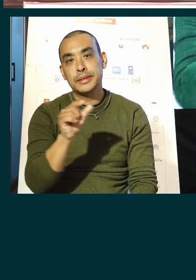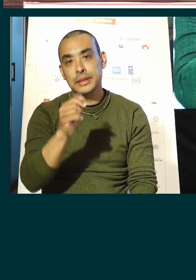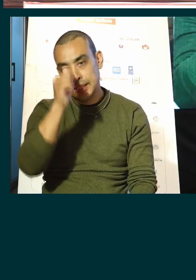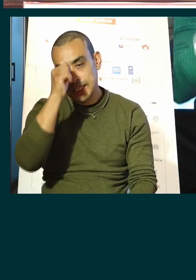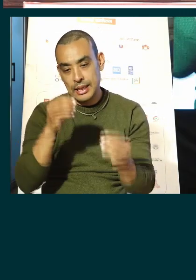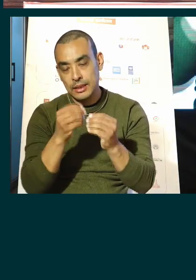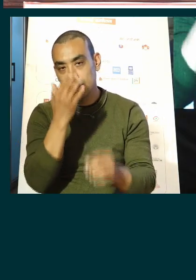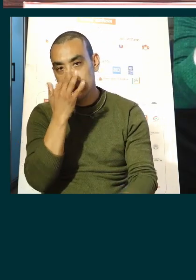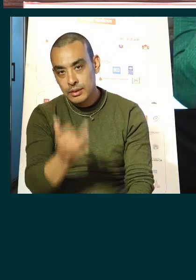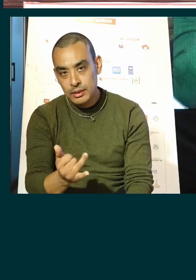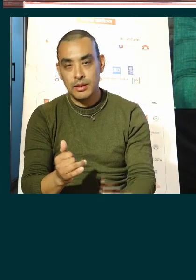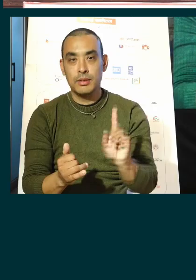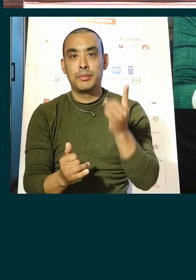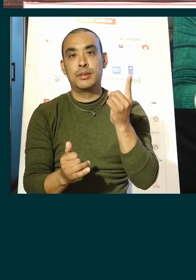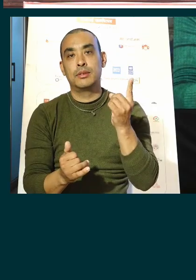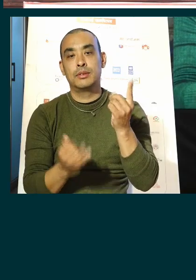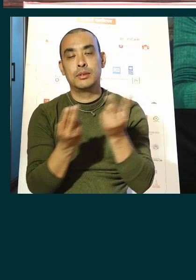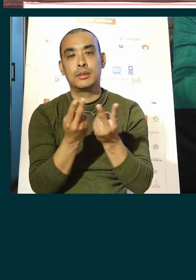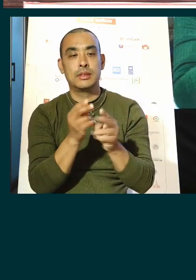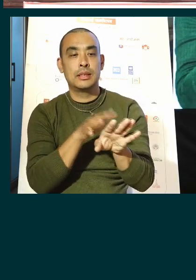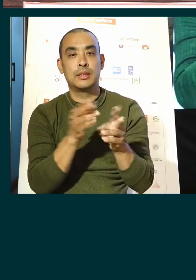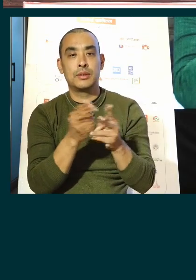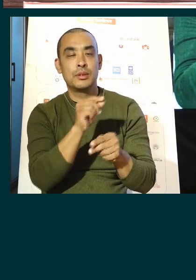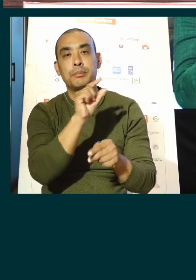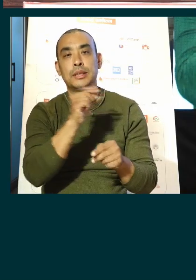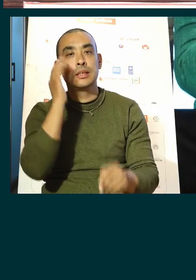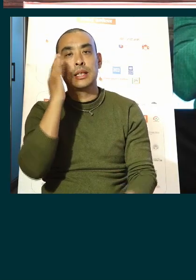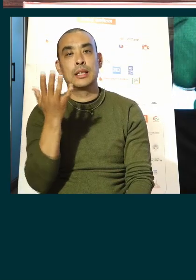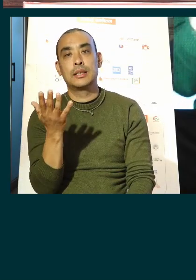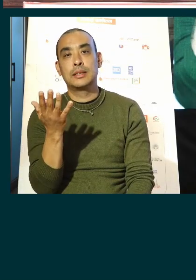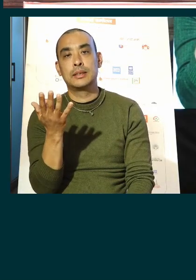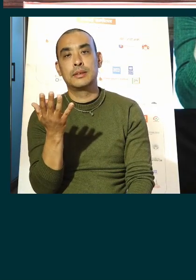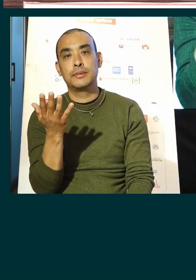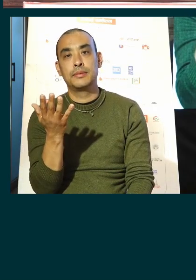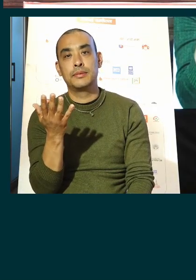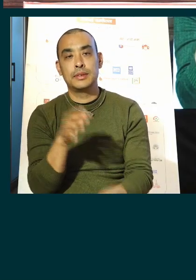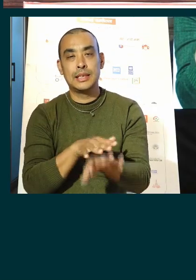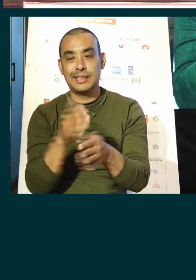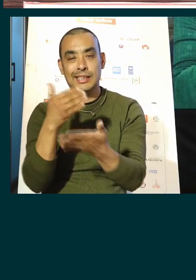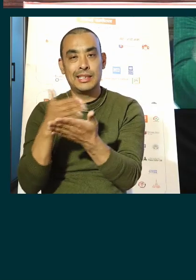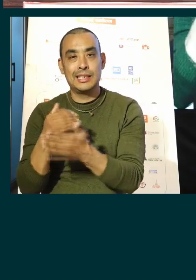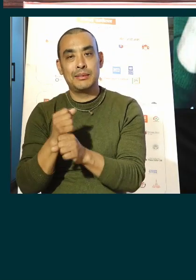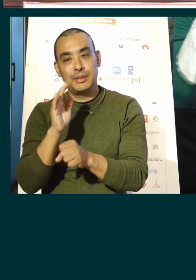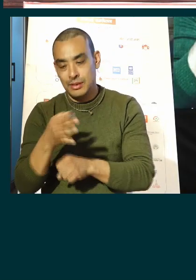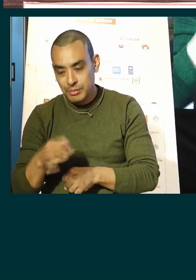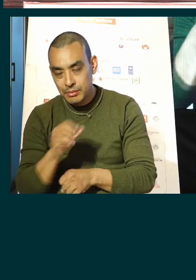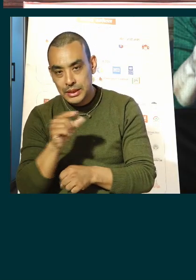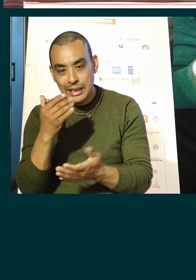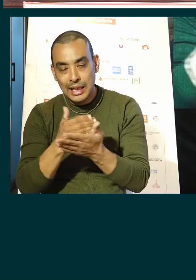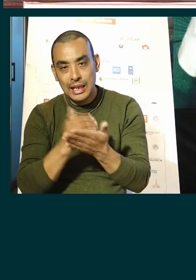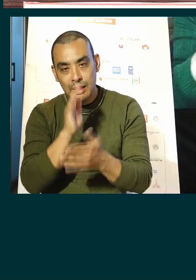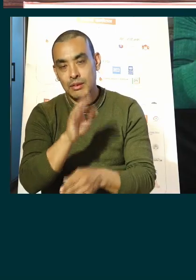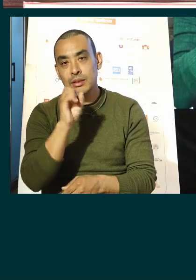India? First of all, because there are not research on this topic. So there are a lot of research, of course, about menstruation, but not